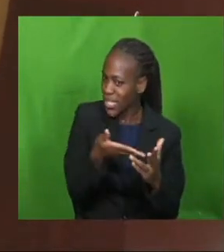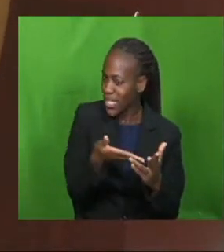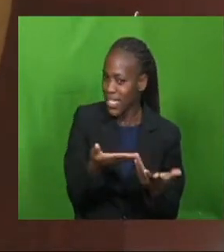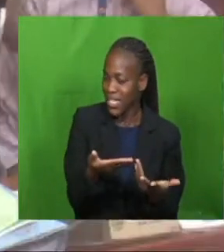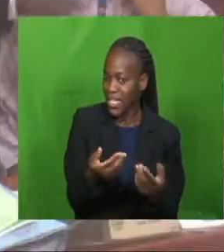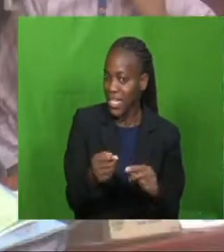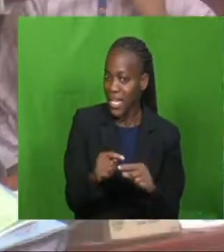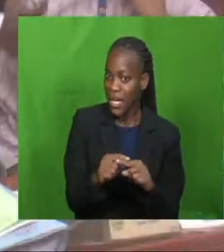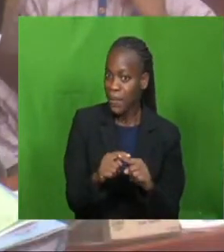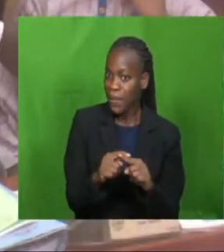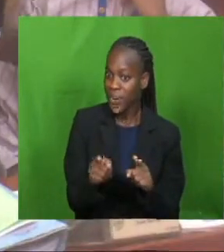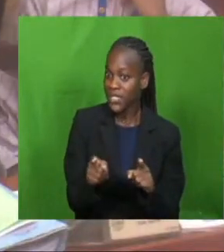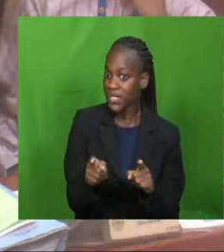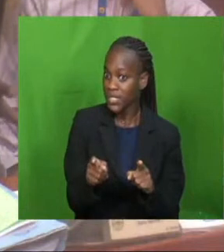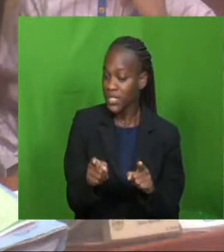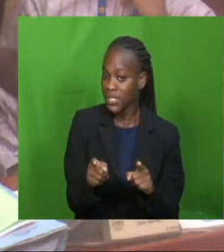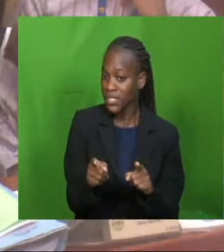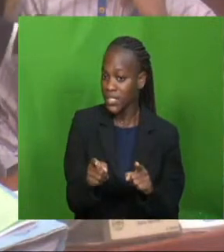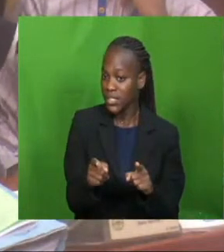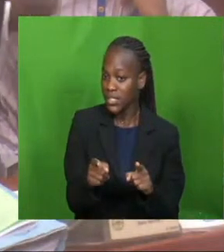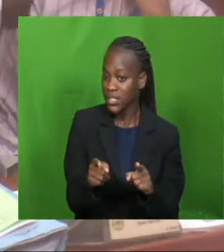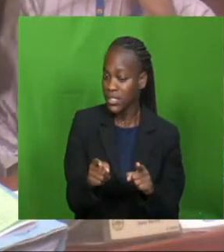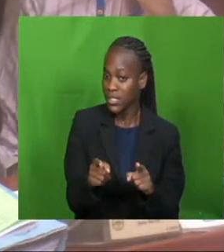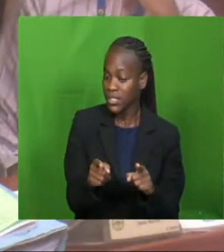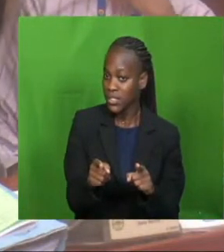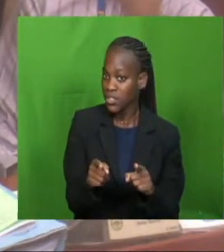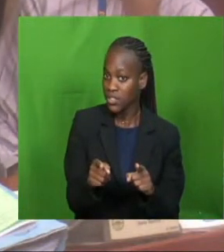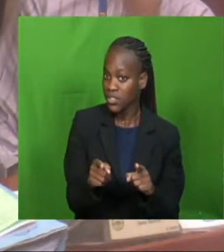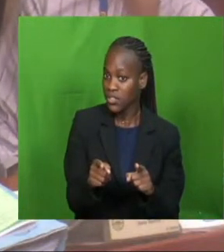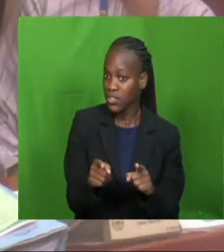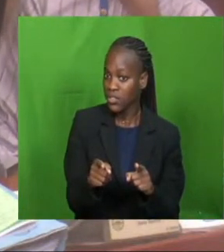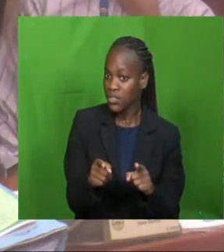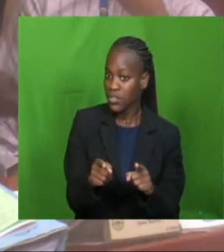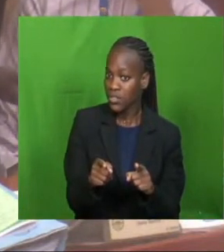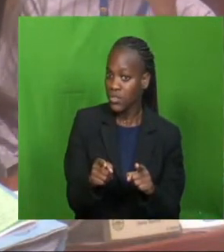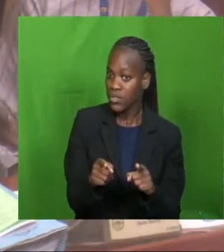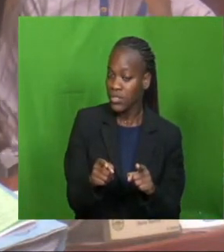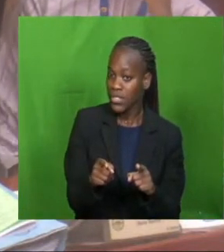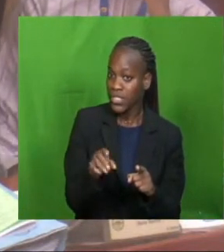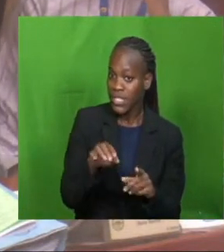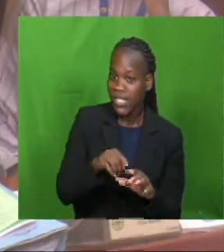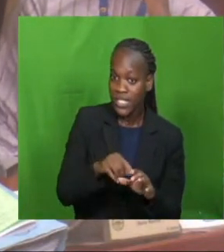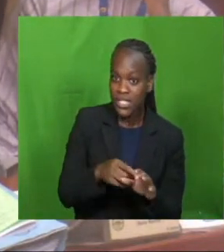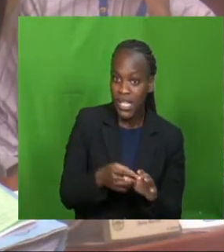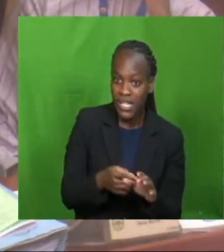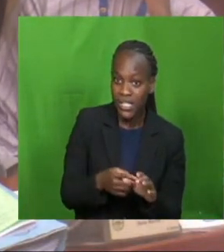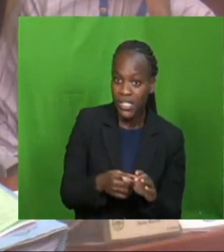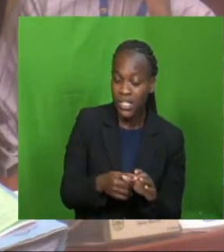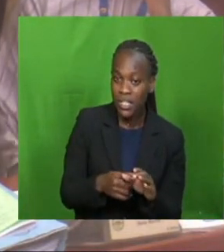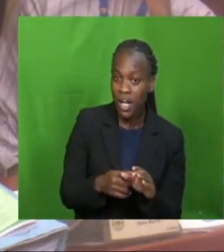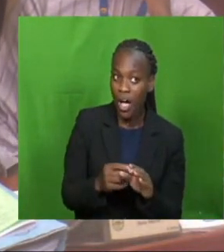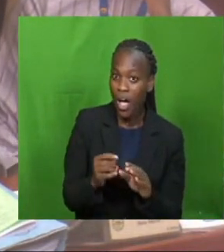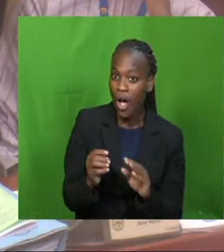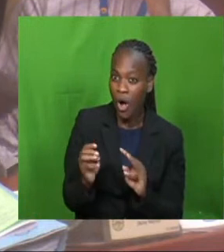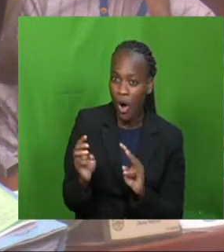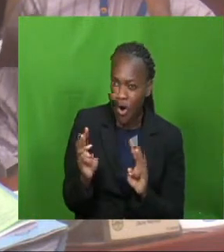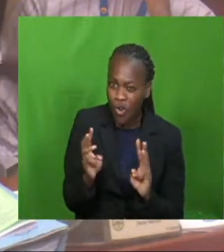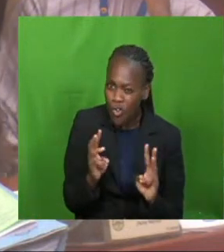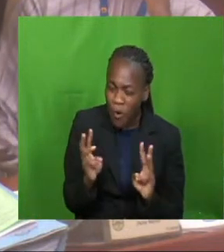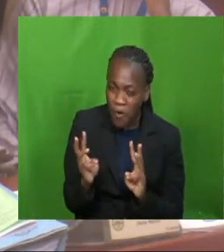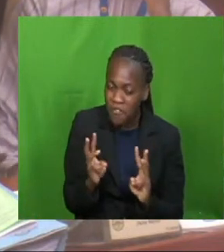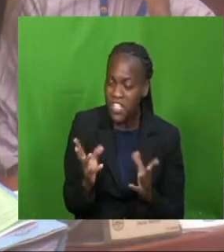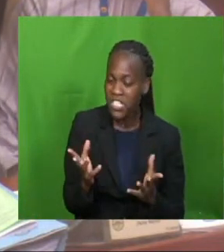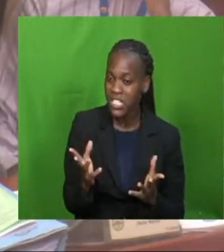they remain the source of the conflict and the source of the delay, Mr. Speaker. And